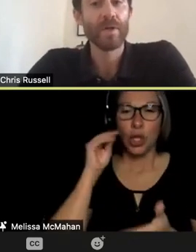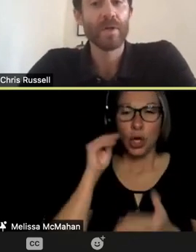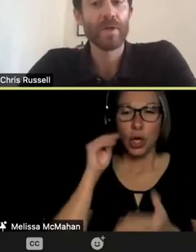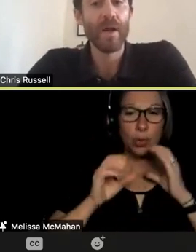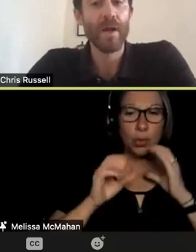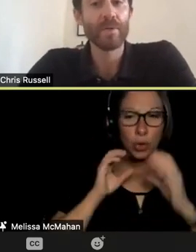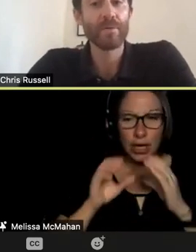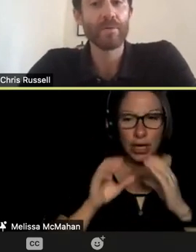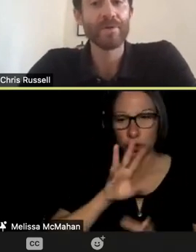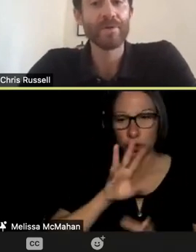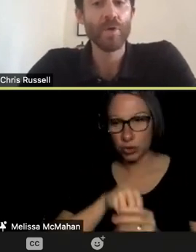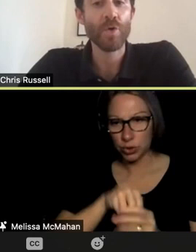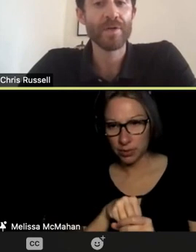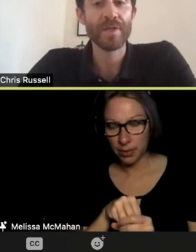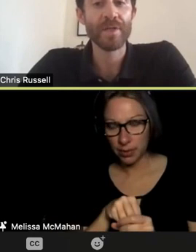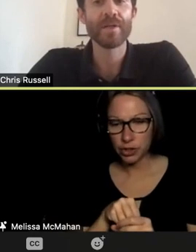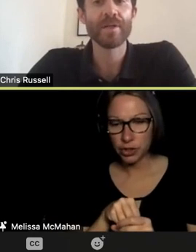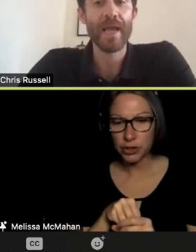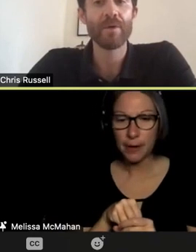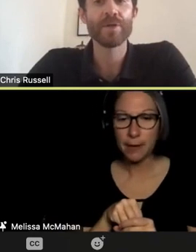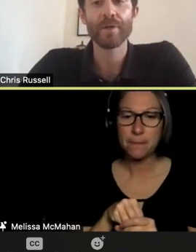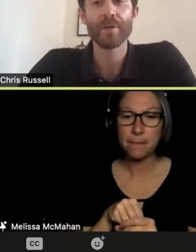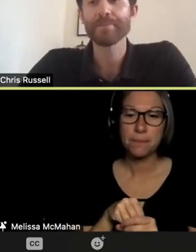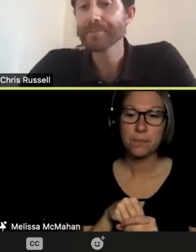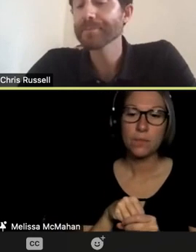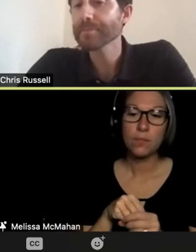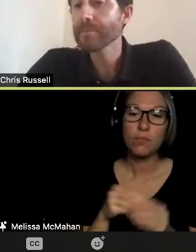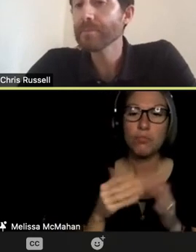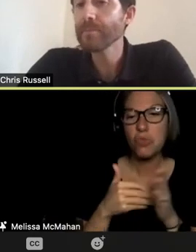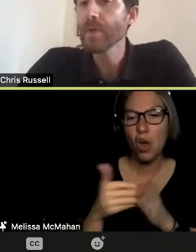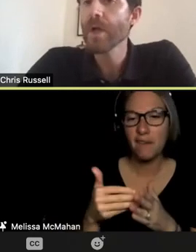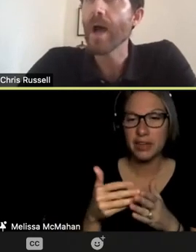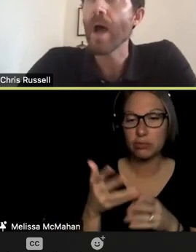participation, often shortened to vision, language, learning,